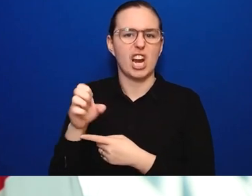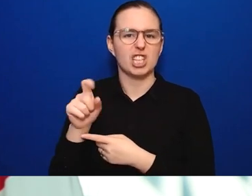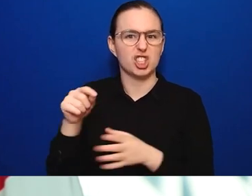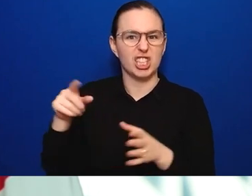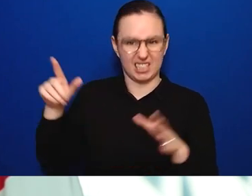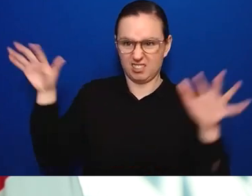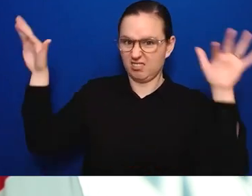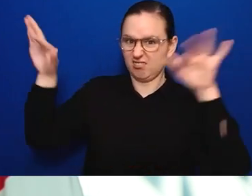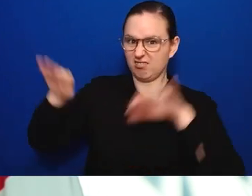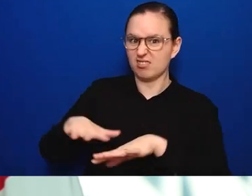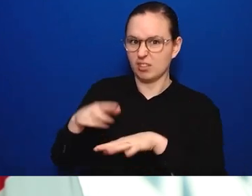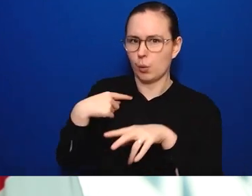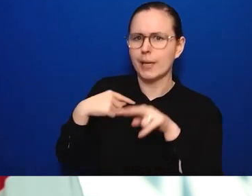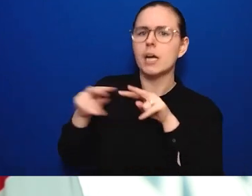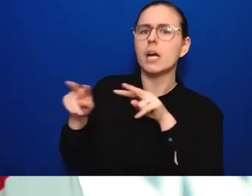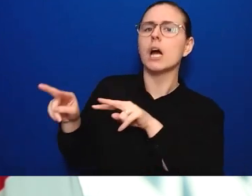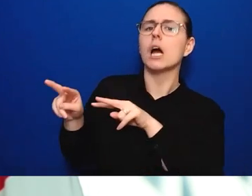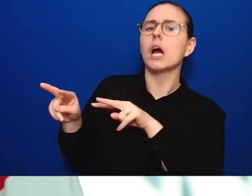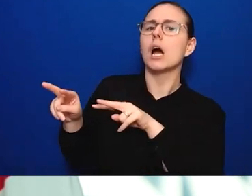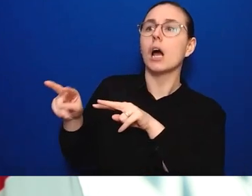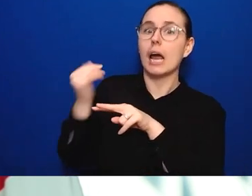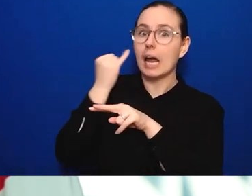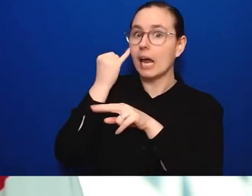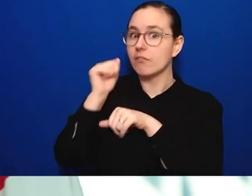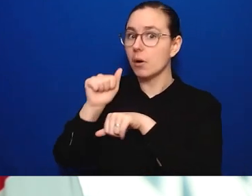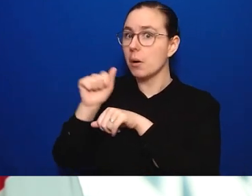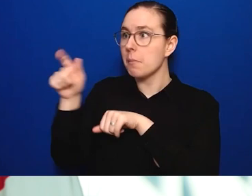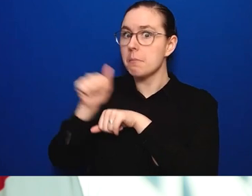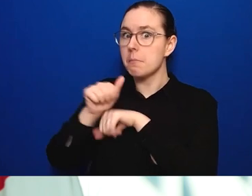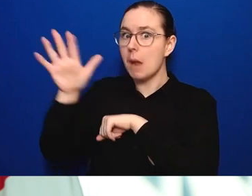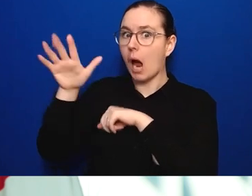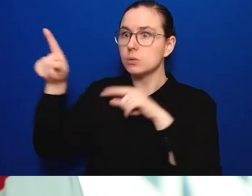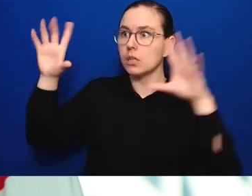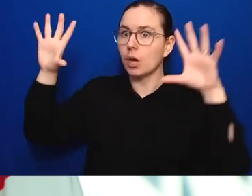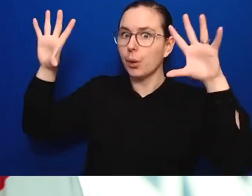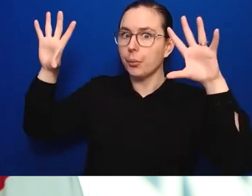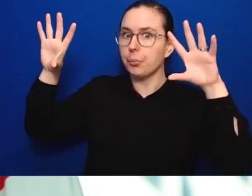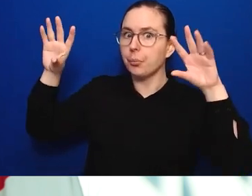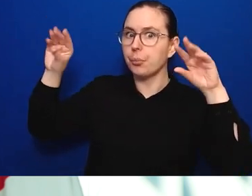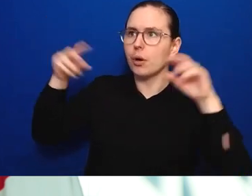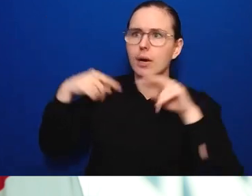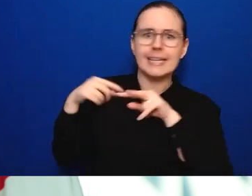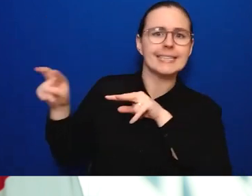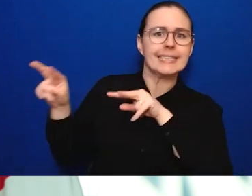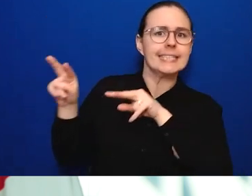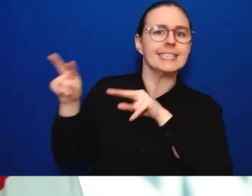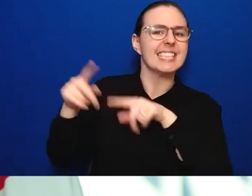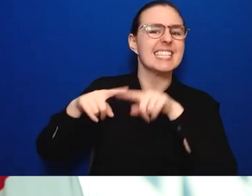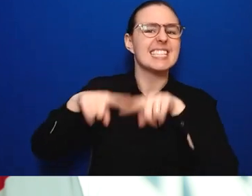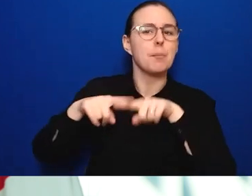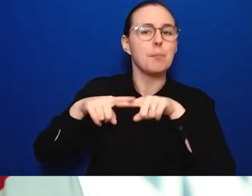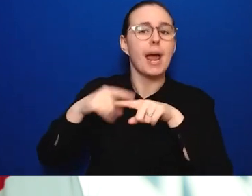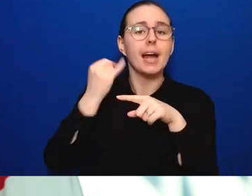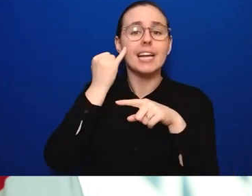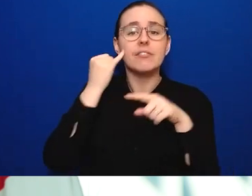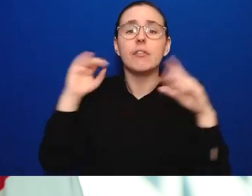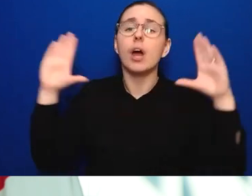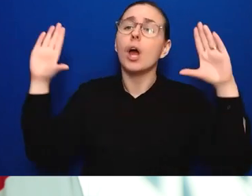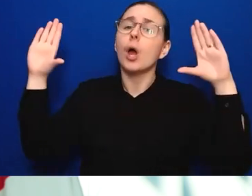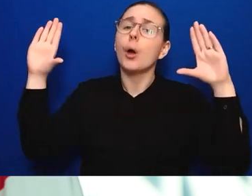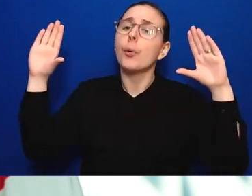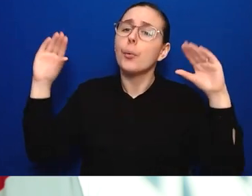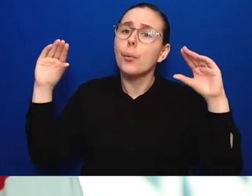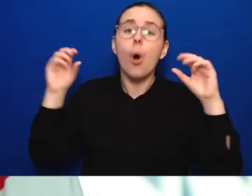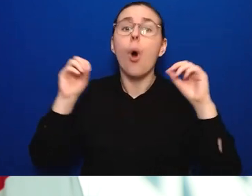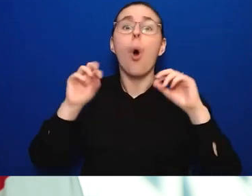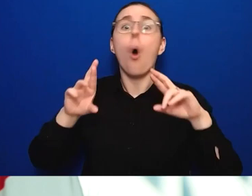snowpack. One of the things obviously that does do that will have an impact is the rate of thaw that takes place. While in many